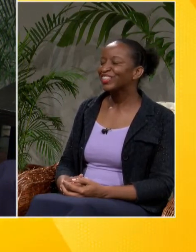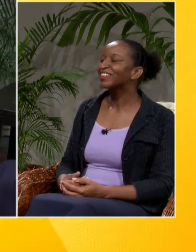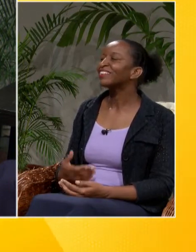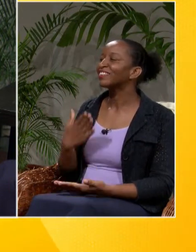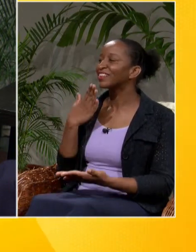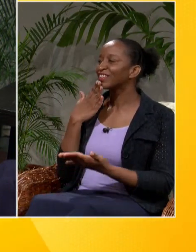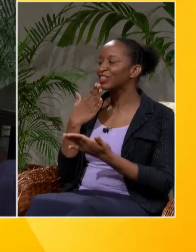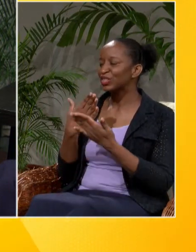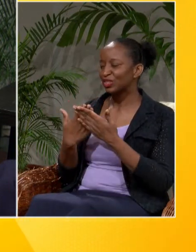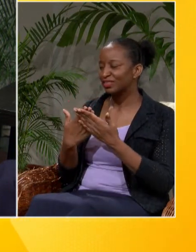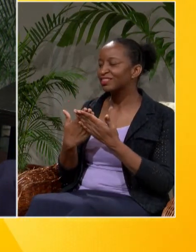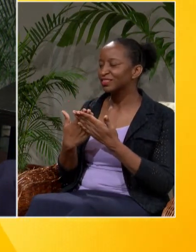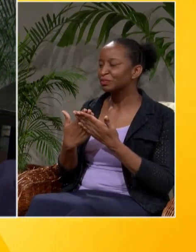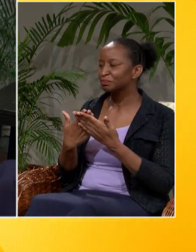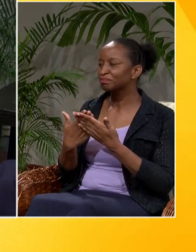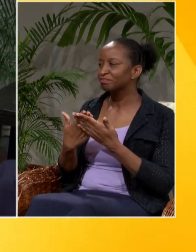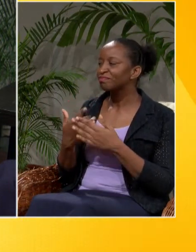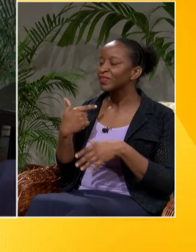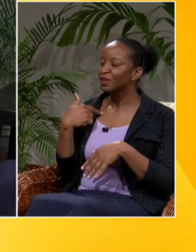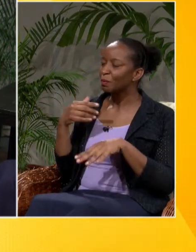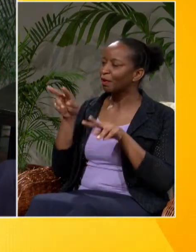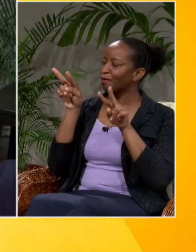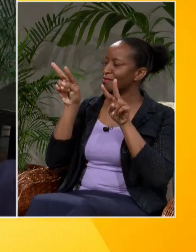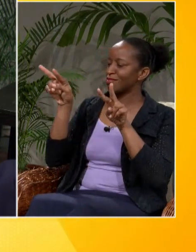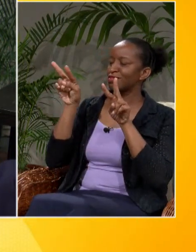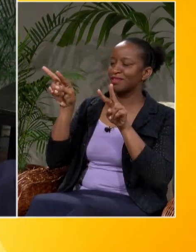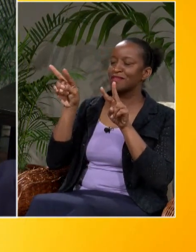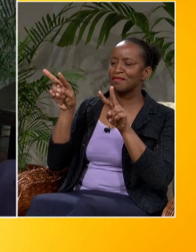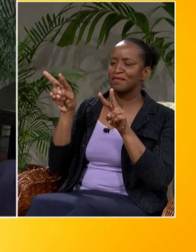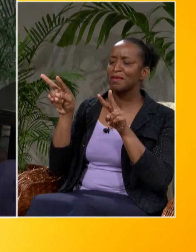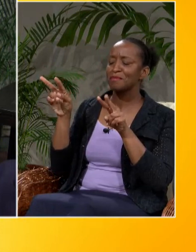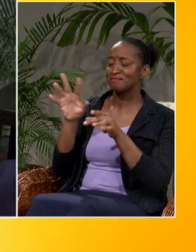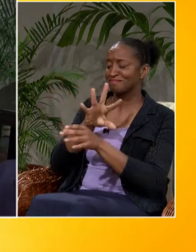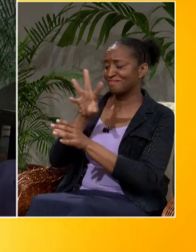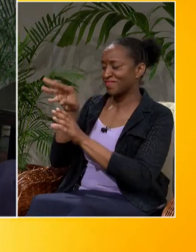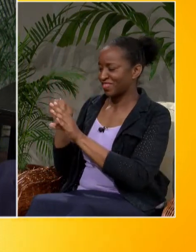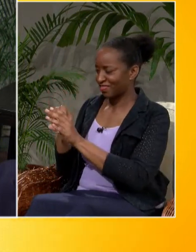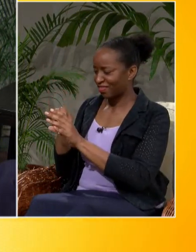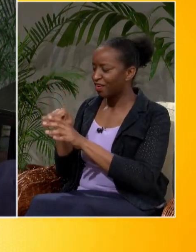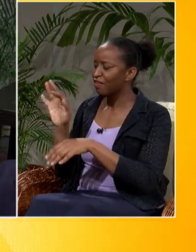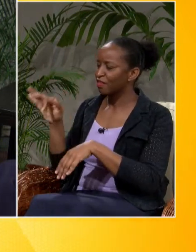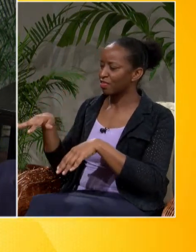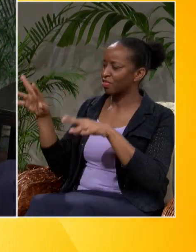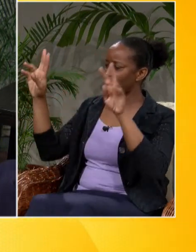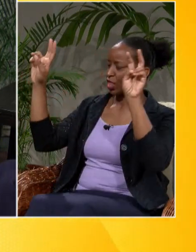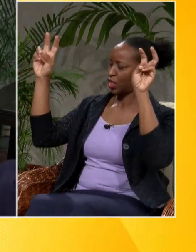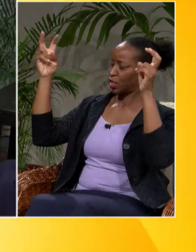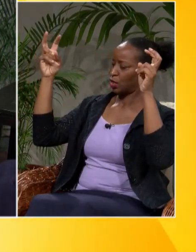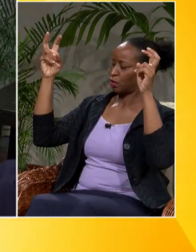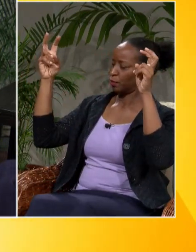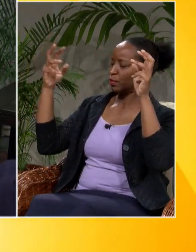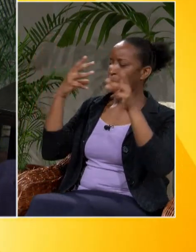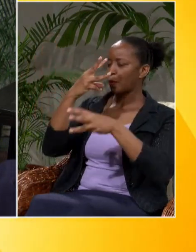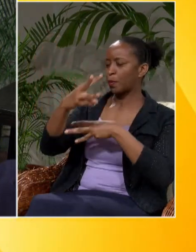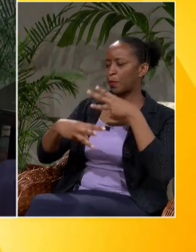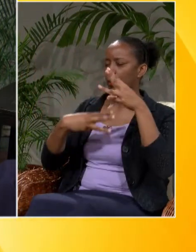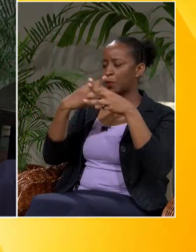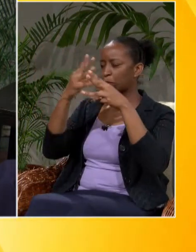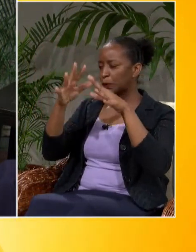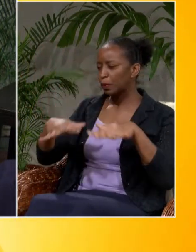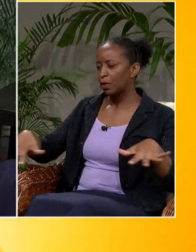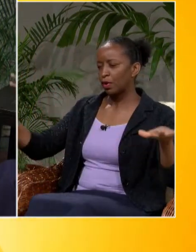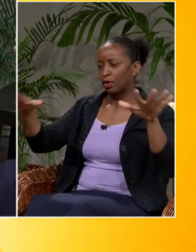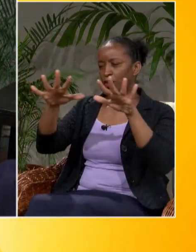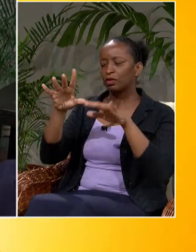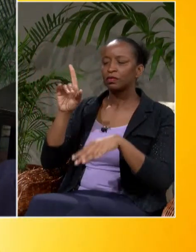Good stuff. And I certainly look forward to sharing with you a whole lot more. The theme for 2023 is a world where